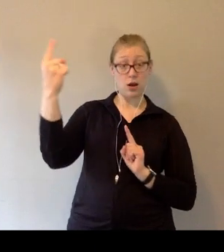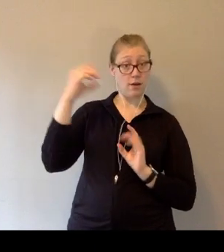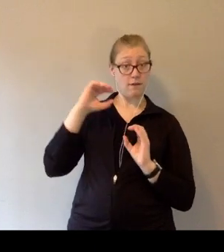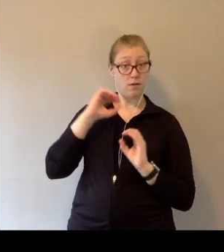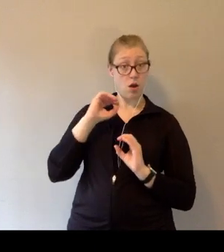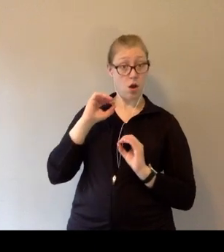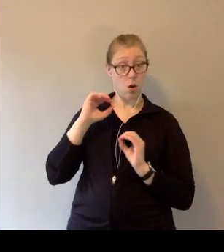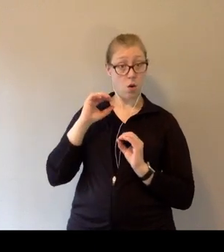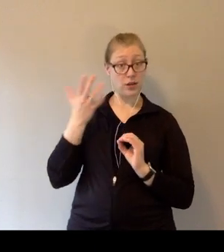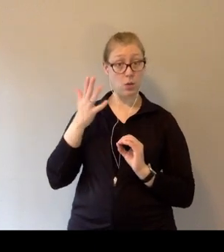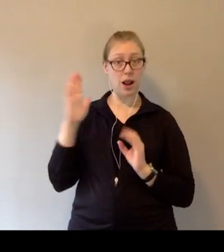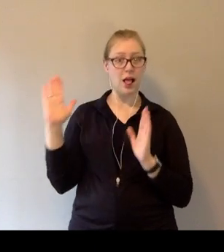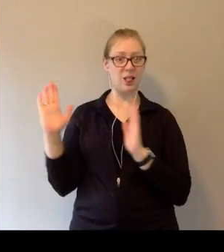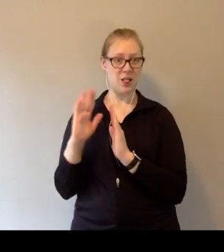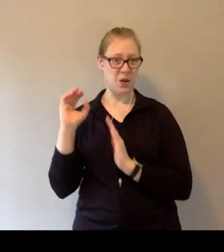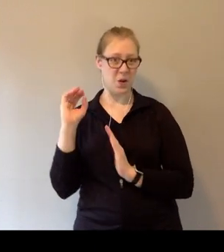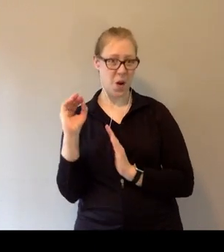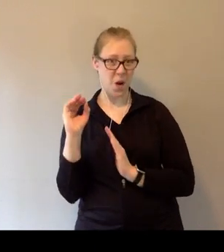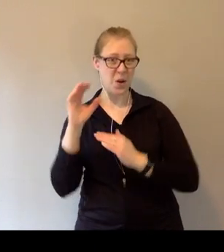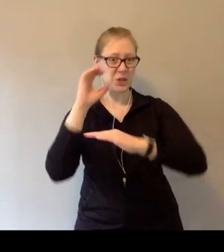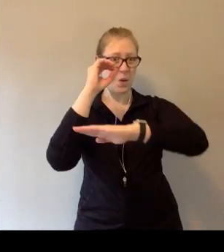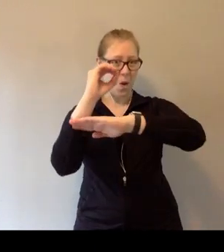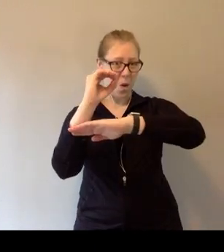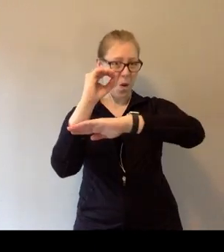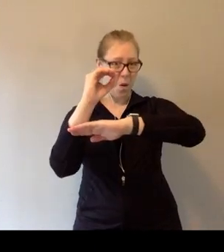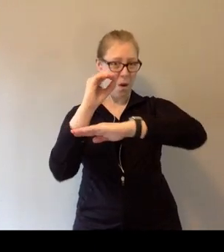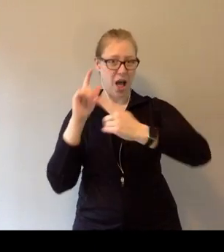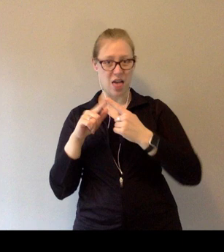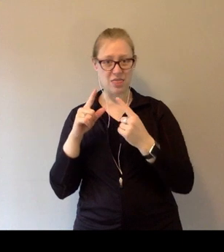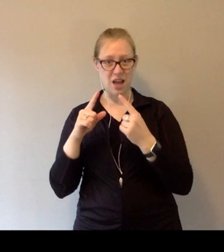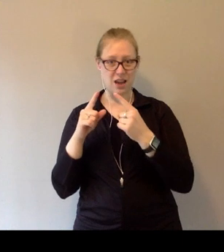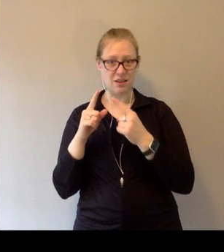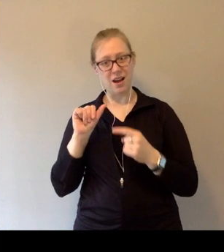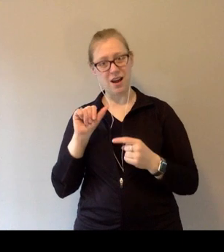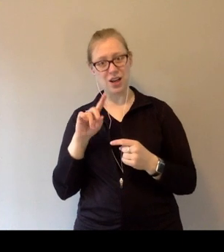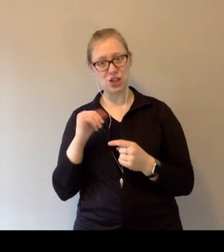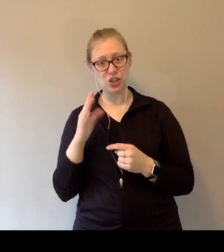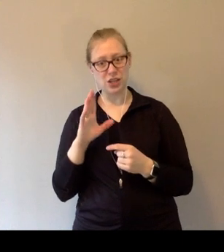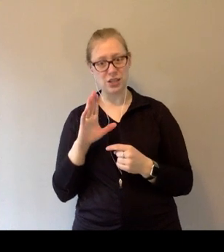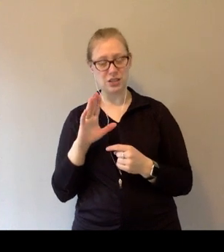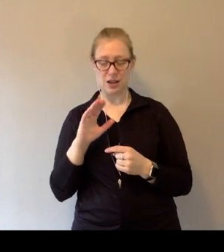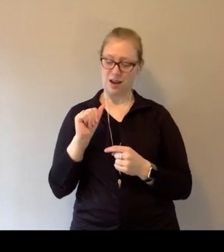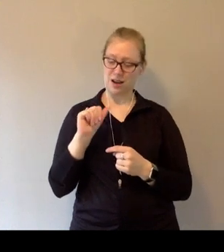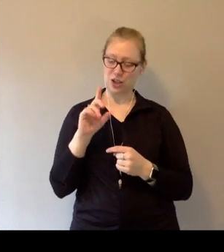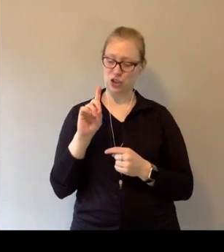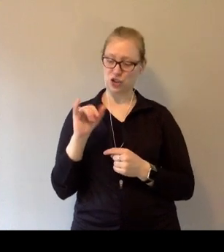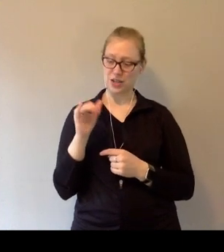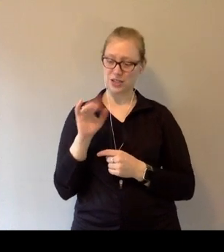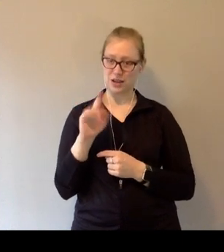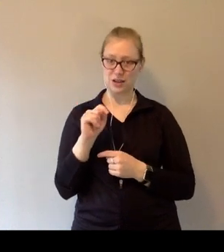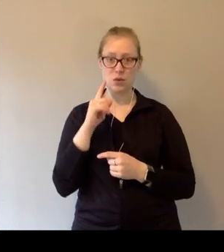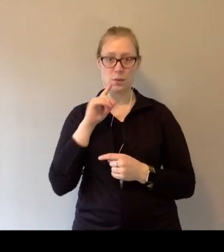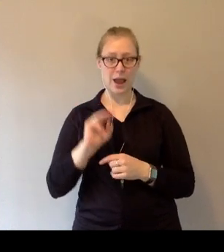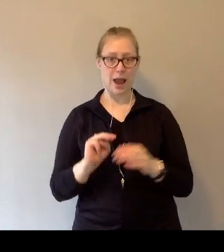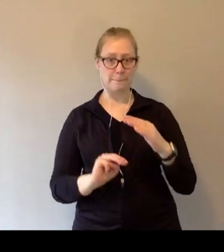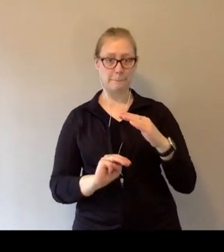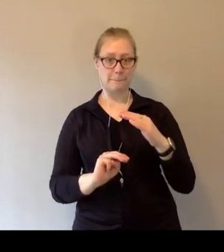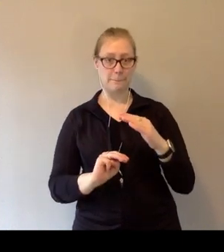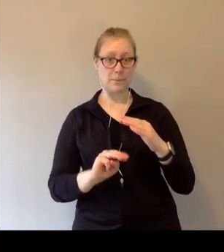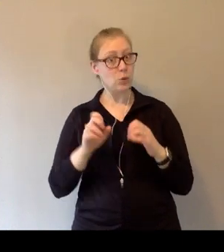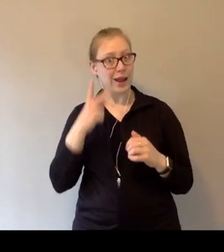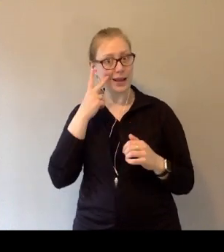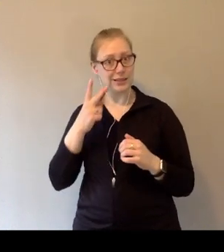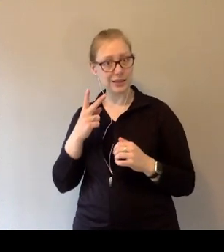side is M. So then this would be O over M. So you can see that these are reciprocals of each other.